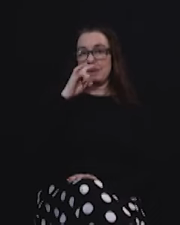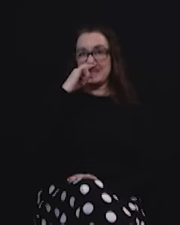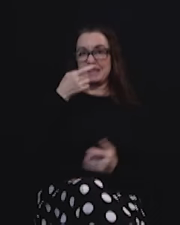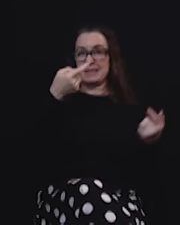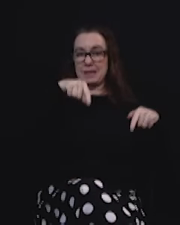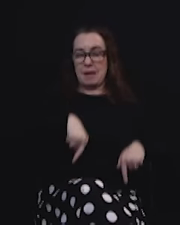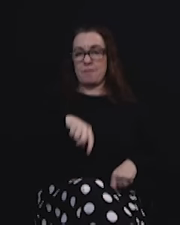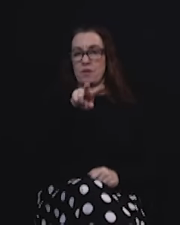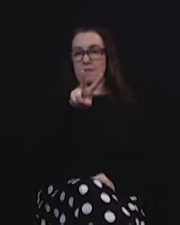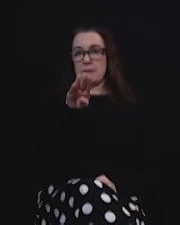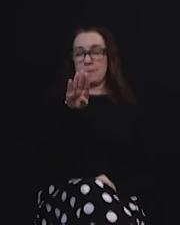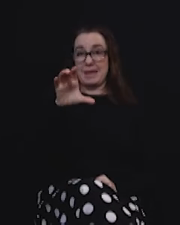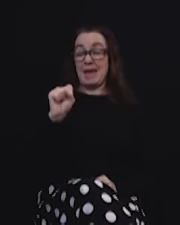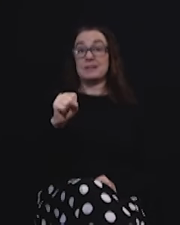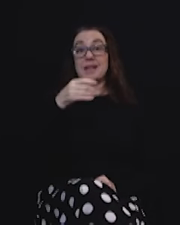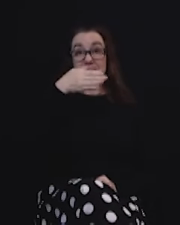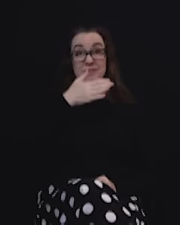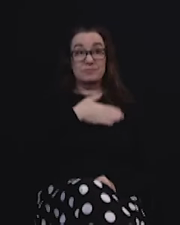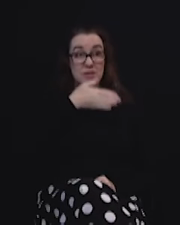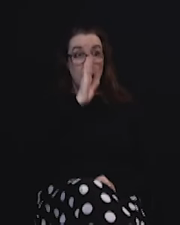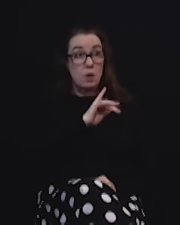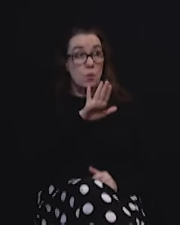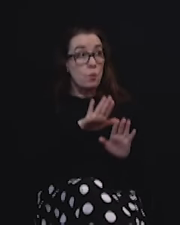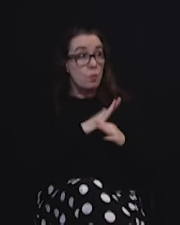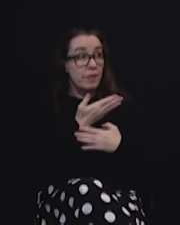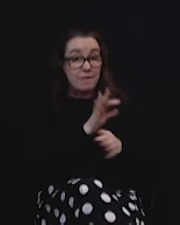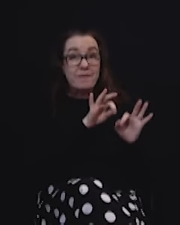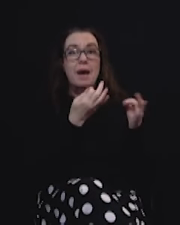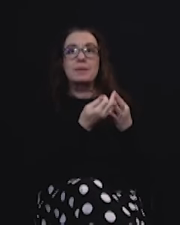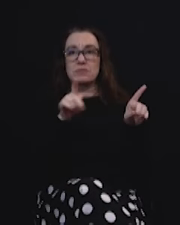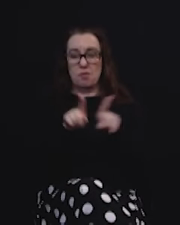here for VBS. And God willing, with their families as well.